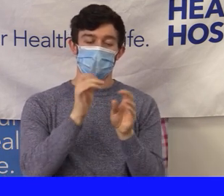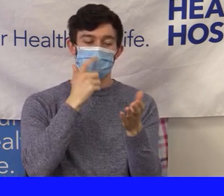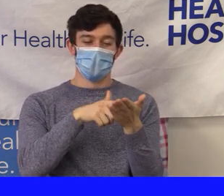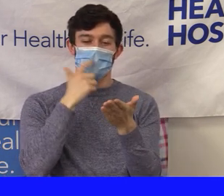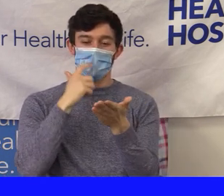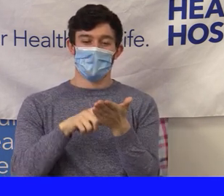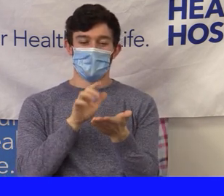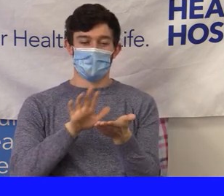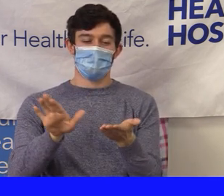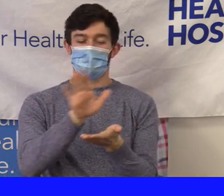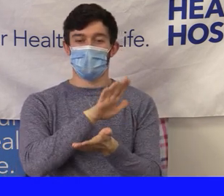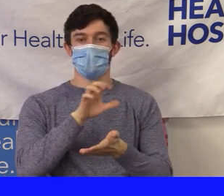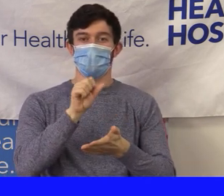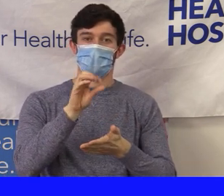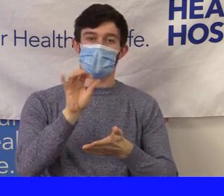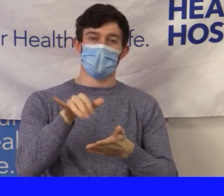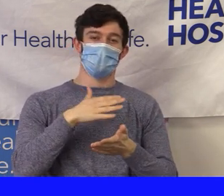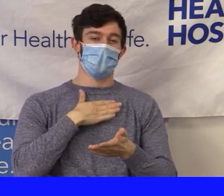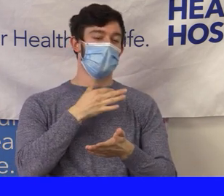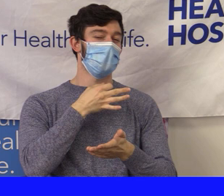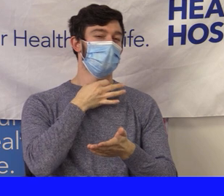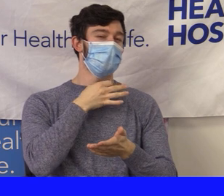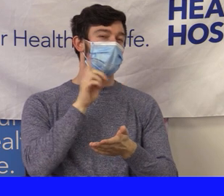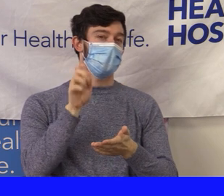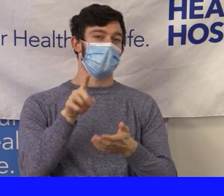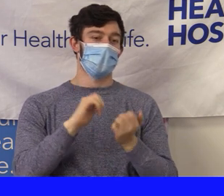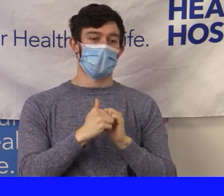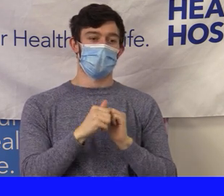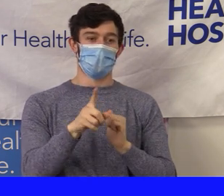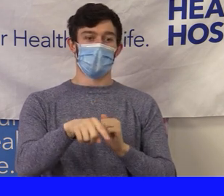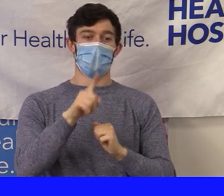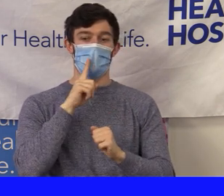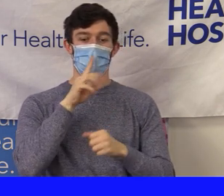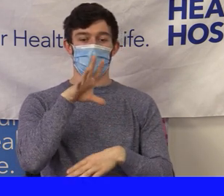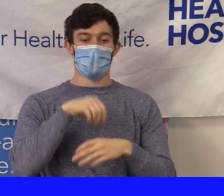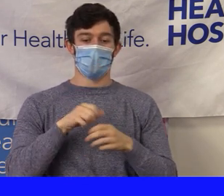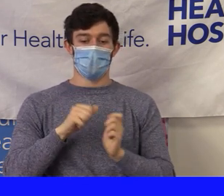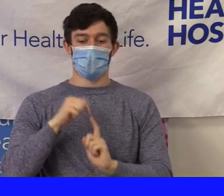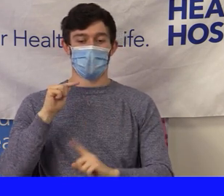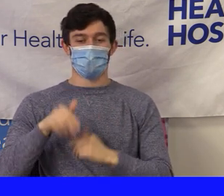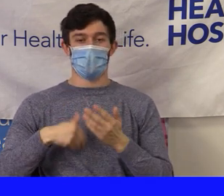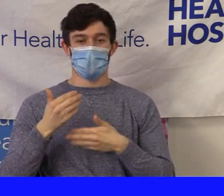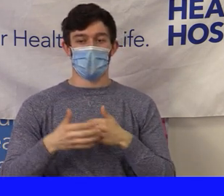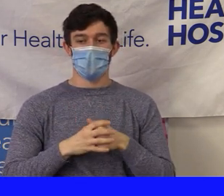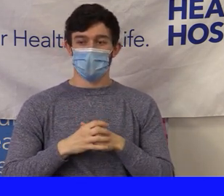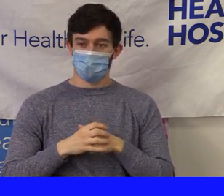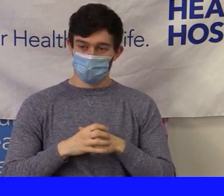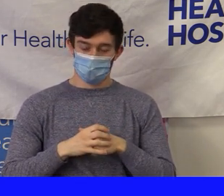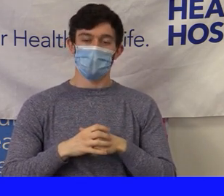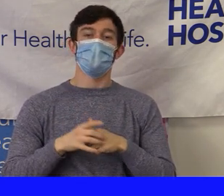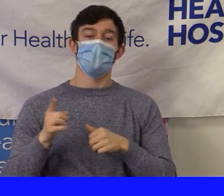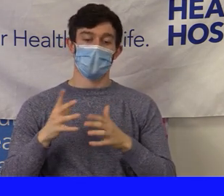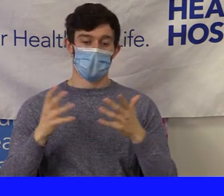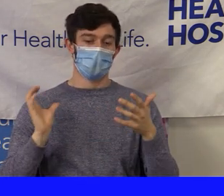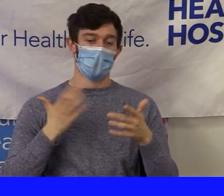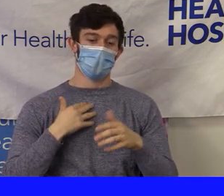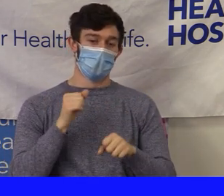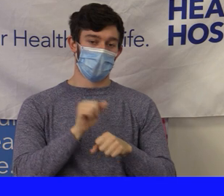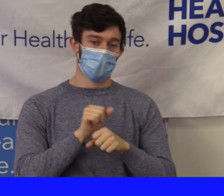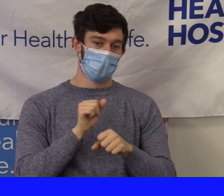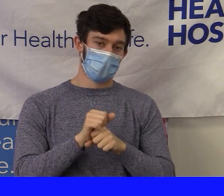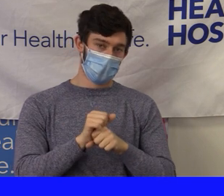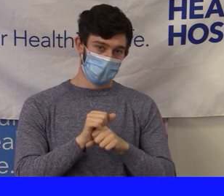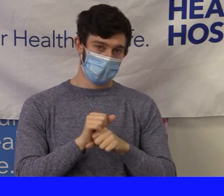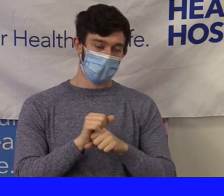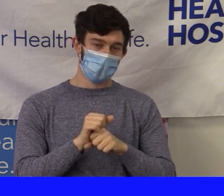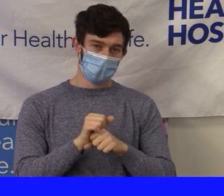this is just a question that I have in my mind. Yeah, certainly most of our workforce